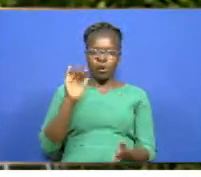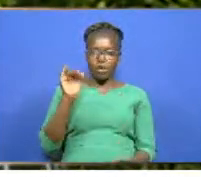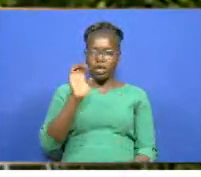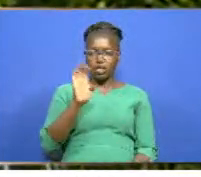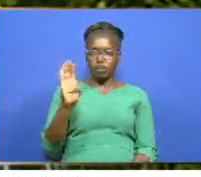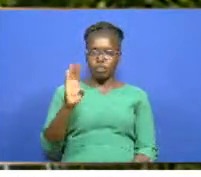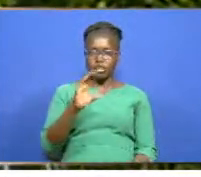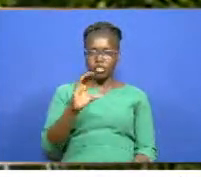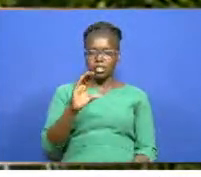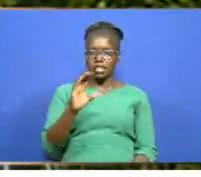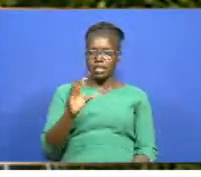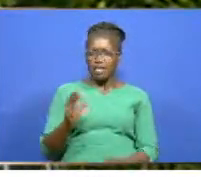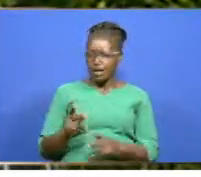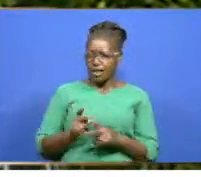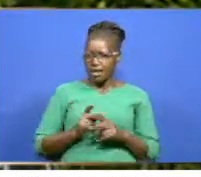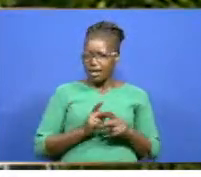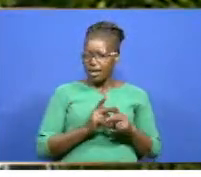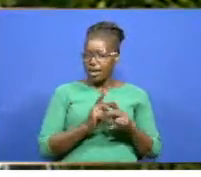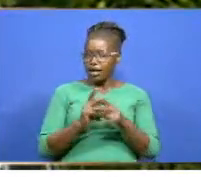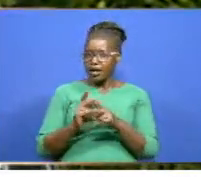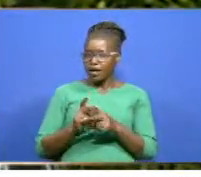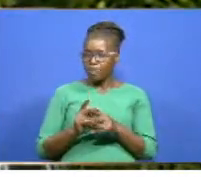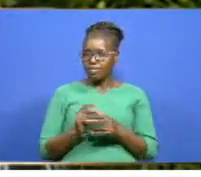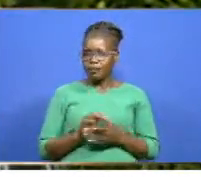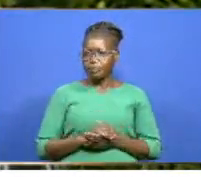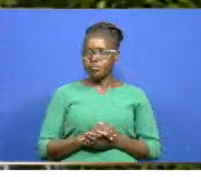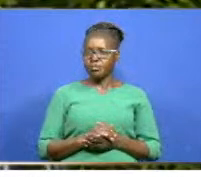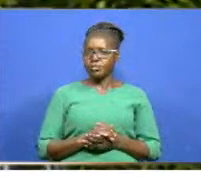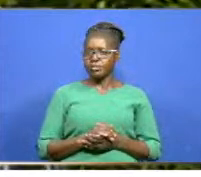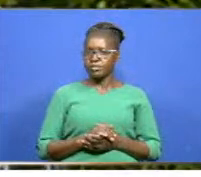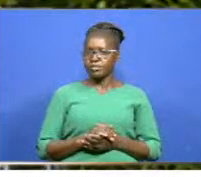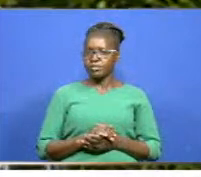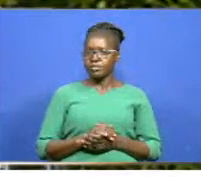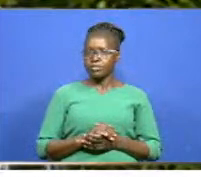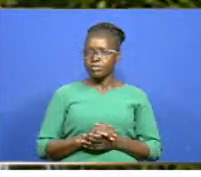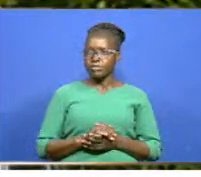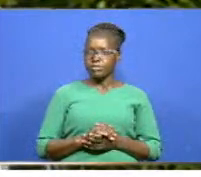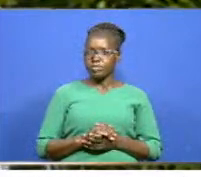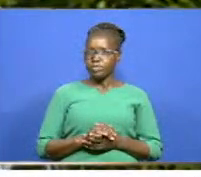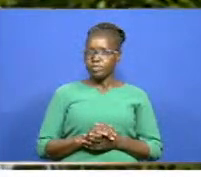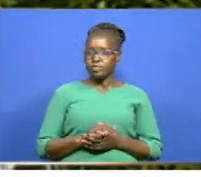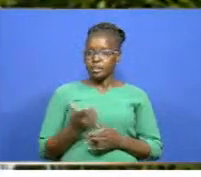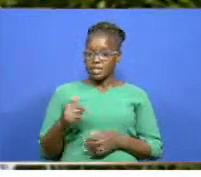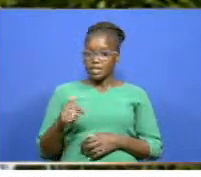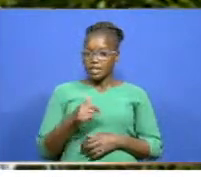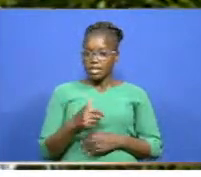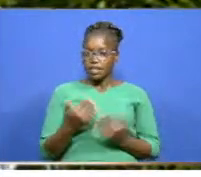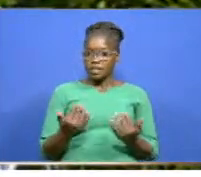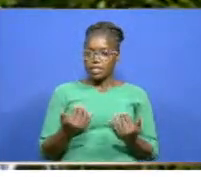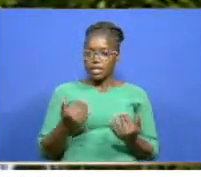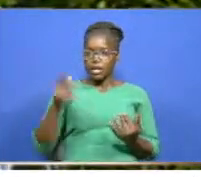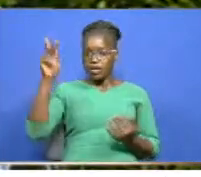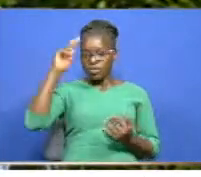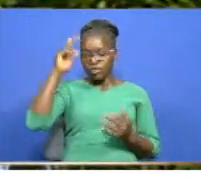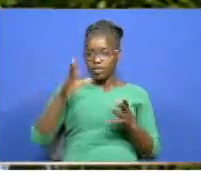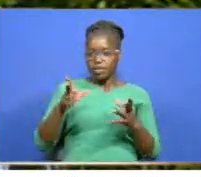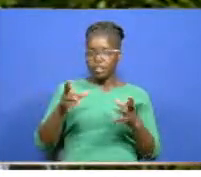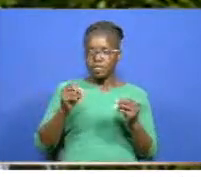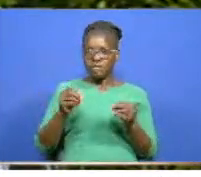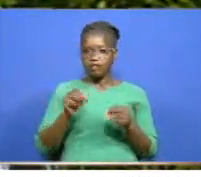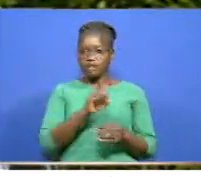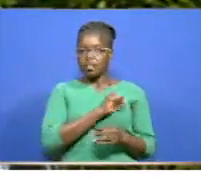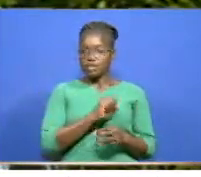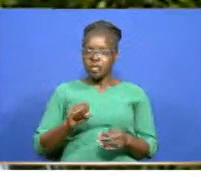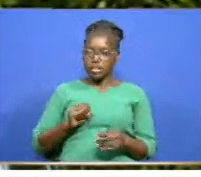that, is that it has also come to our knowledge, and indeed Senator Malala spoke to this